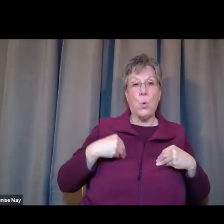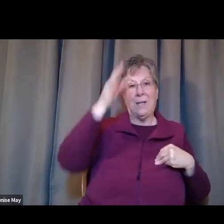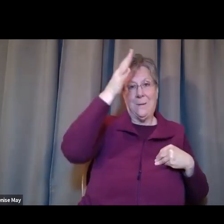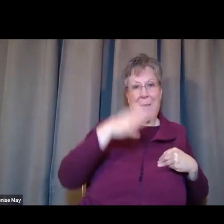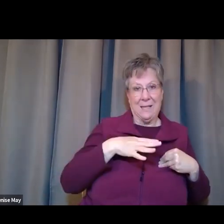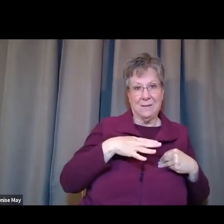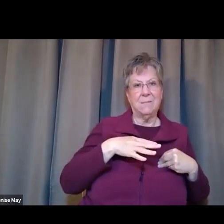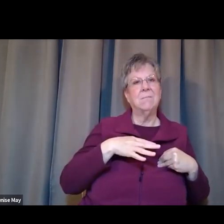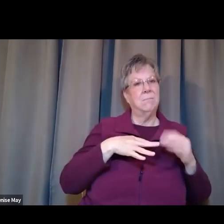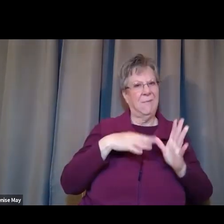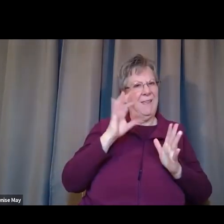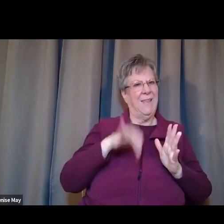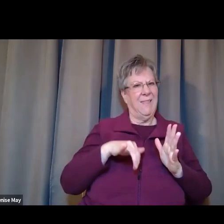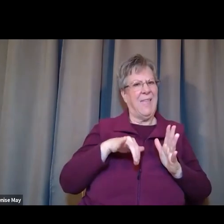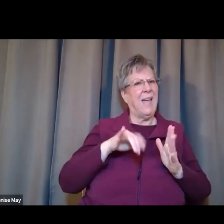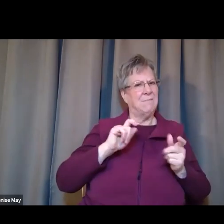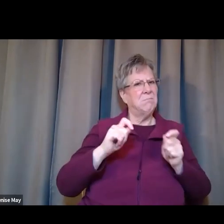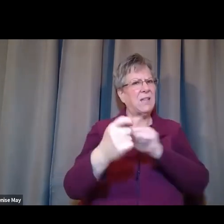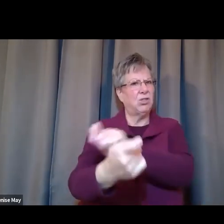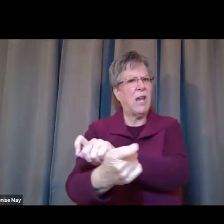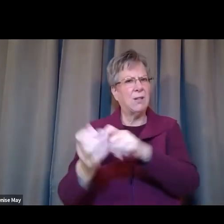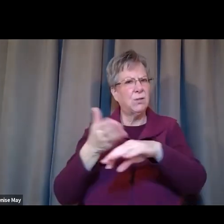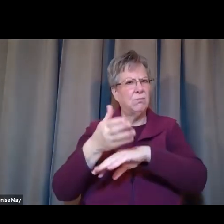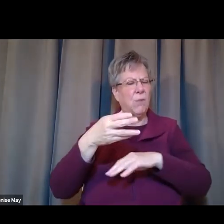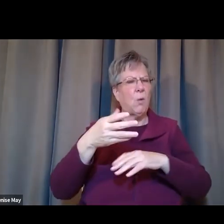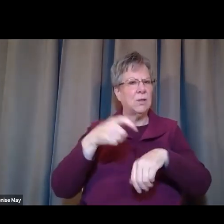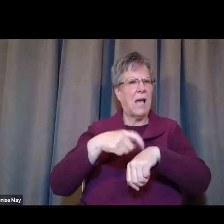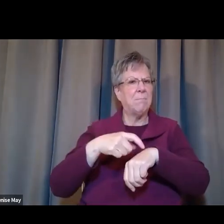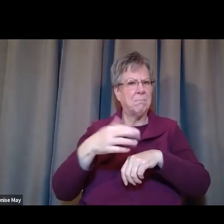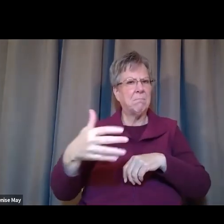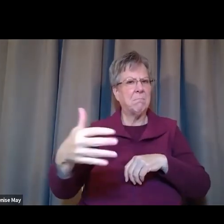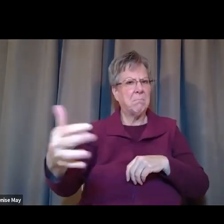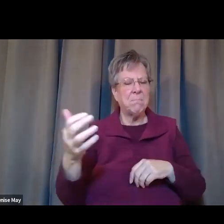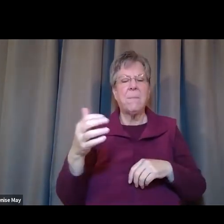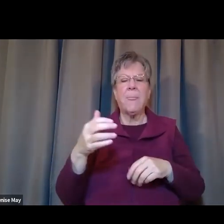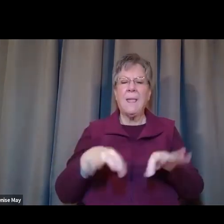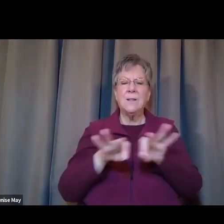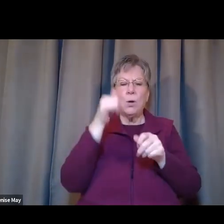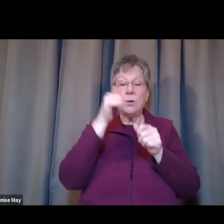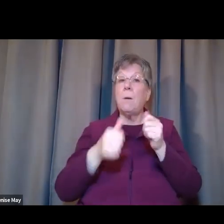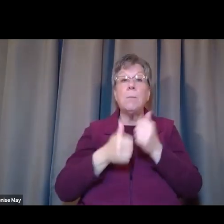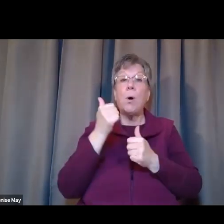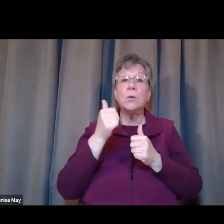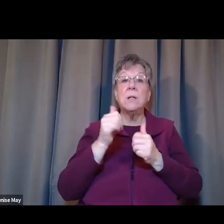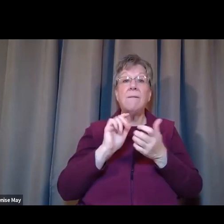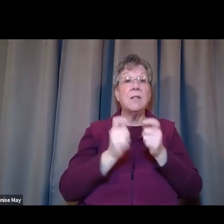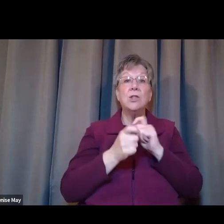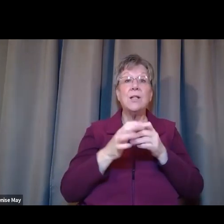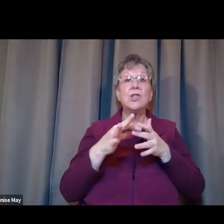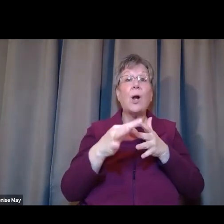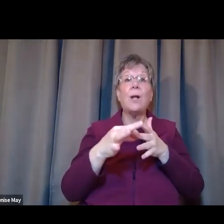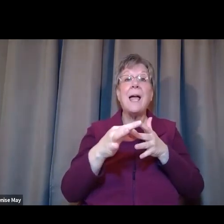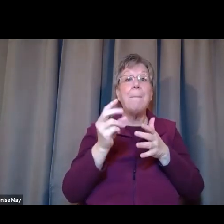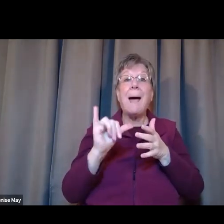mentioned several of these steps over history. It's important to remember that most of these changes are led by the